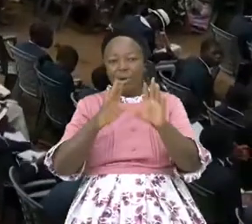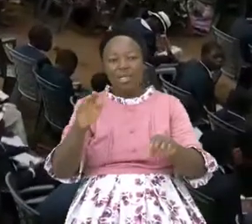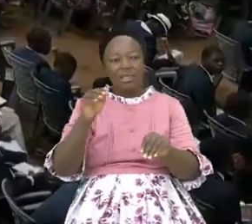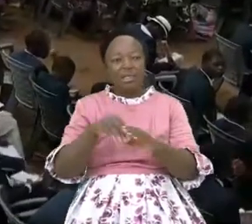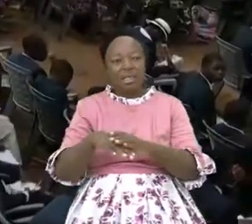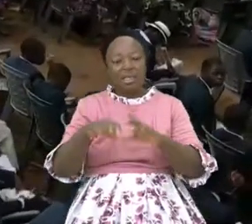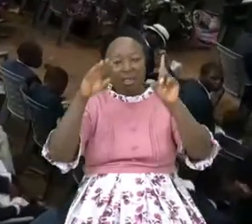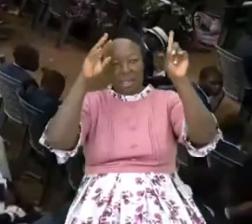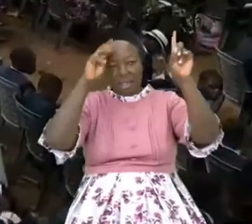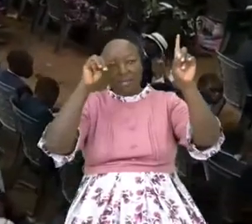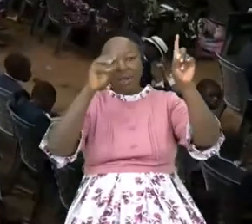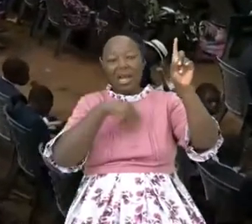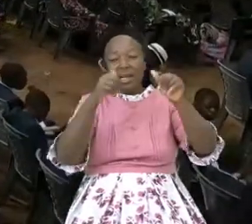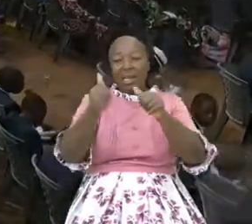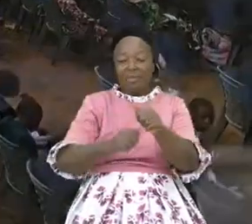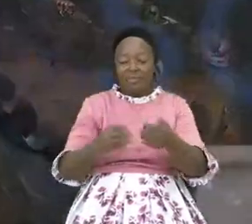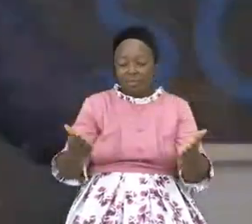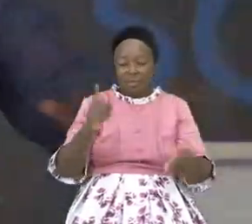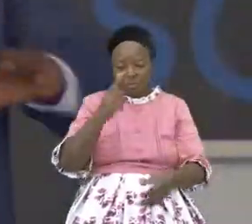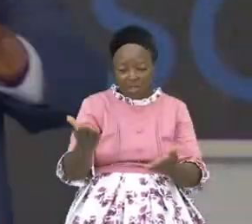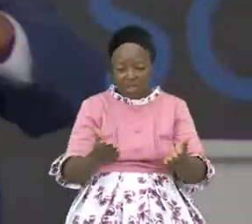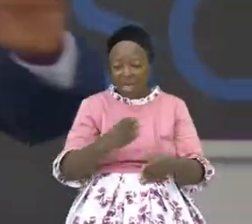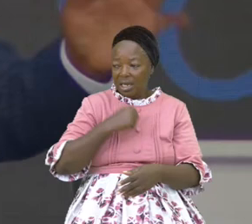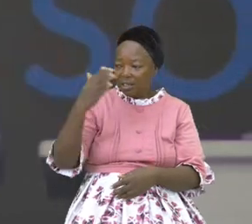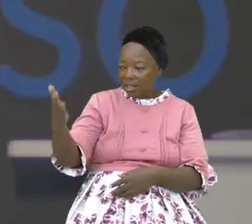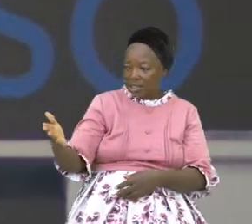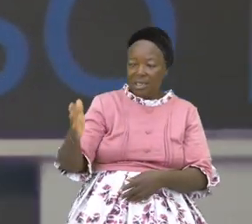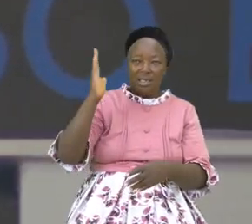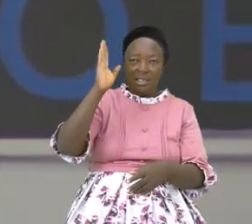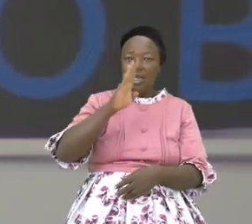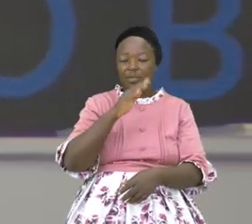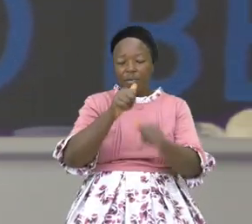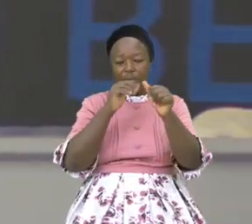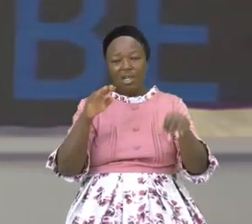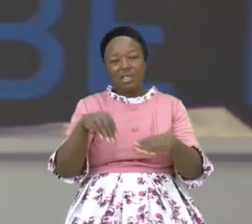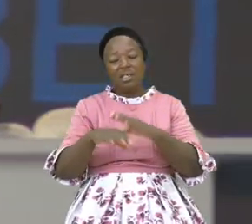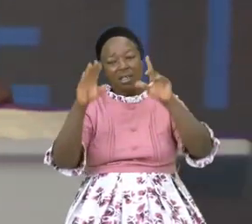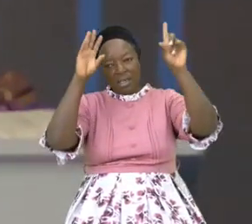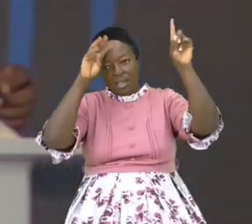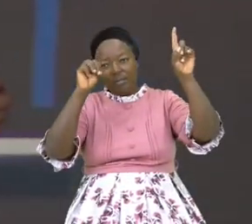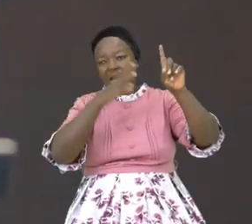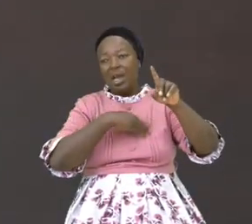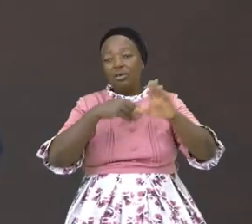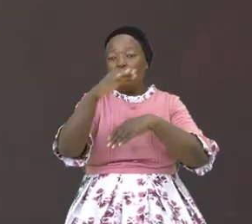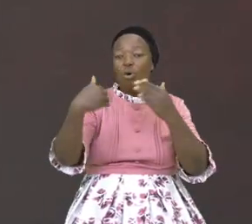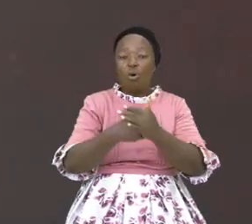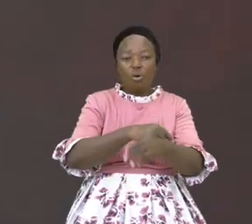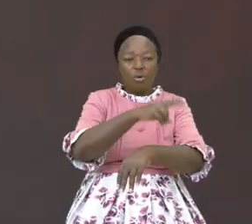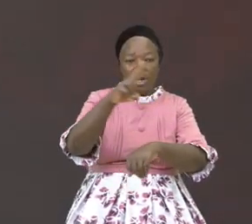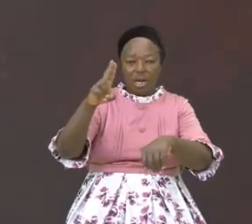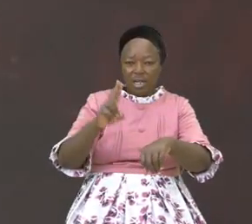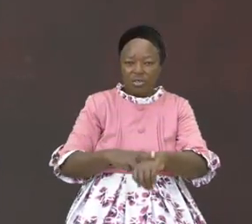And everyone here, everyone there shall be blessed in him. And all nations